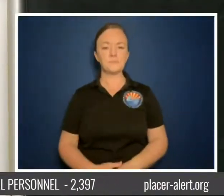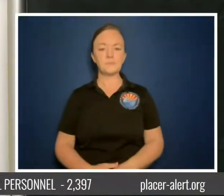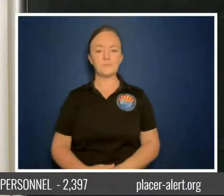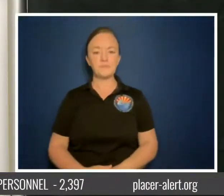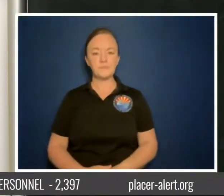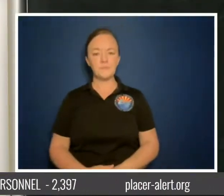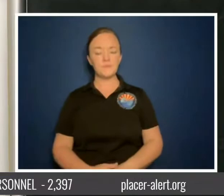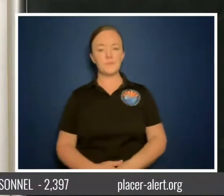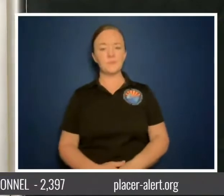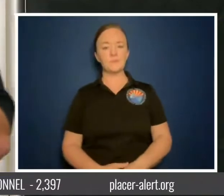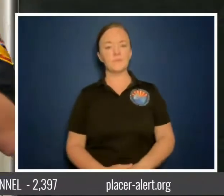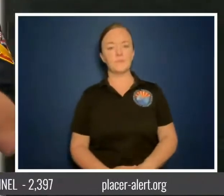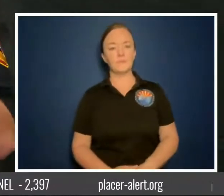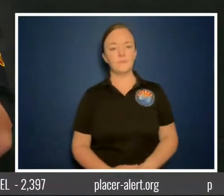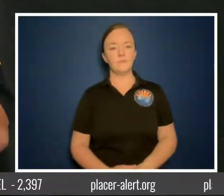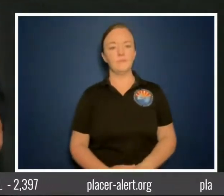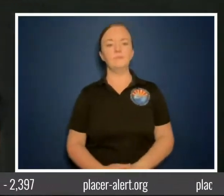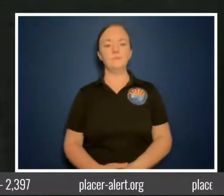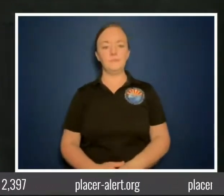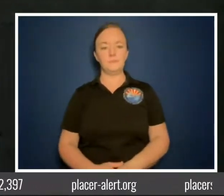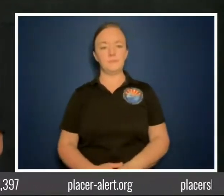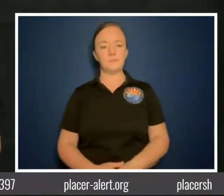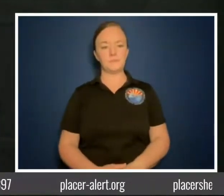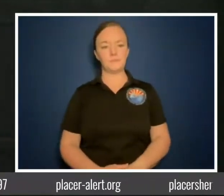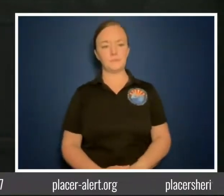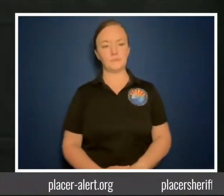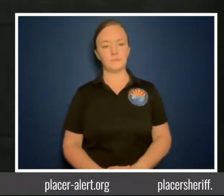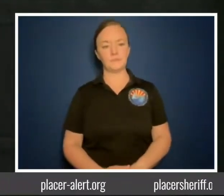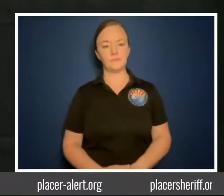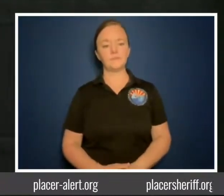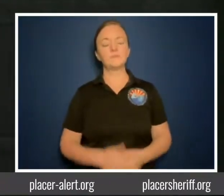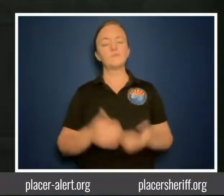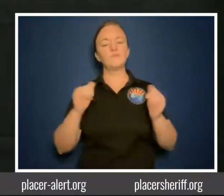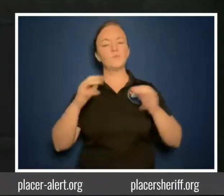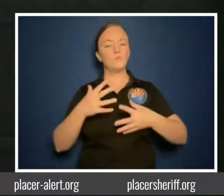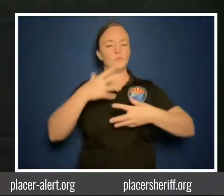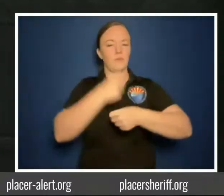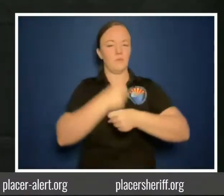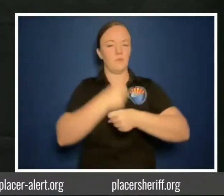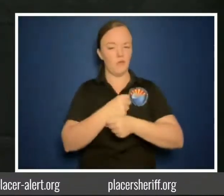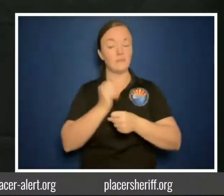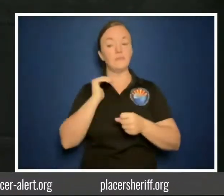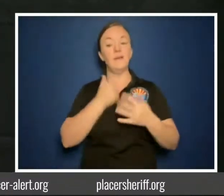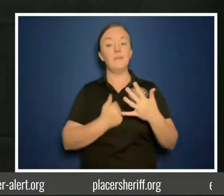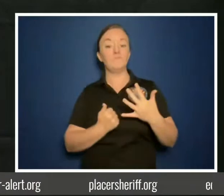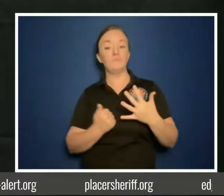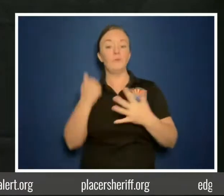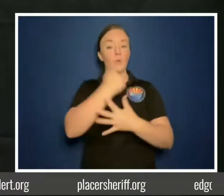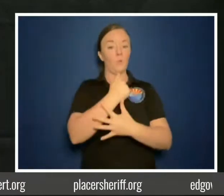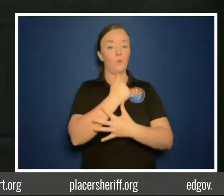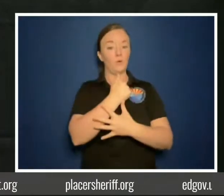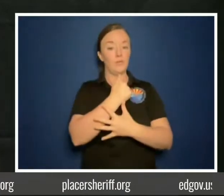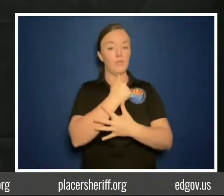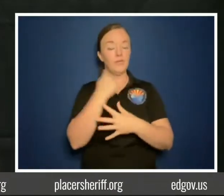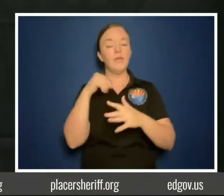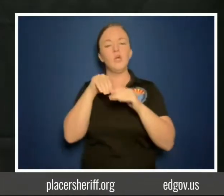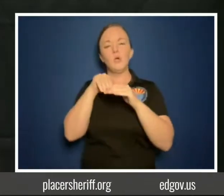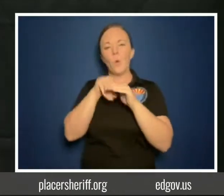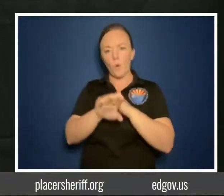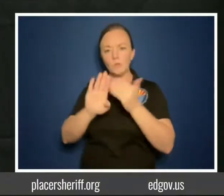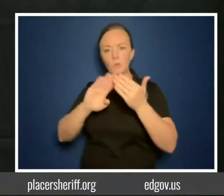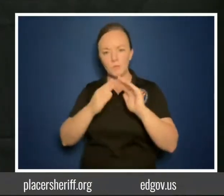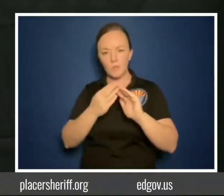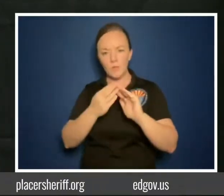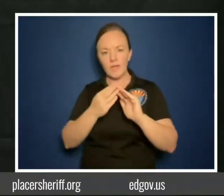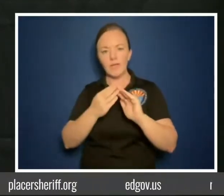Spoke to it very well. To put it in a nutshell, the priority of coming into a community and restoring the people there some